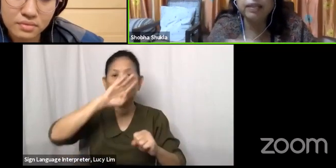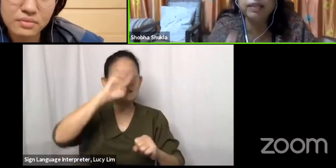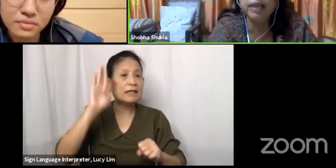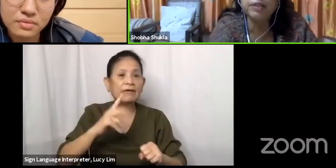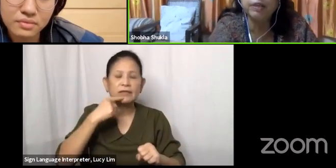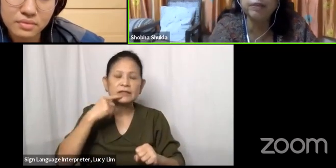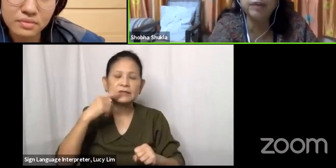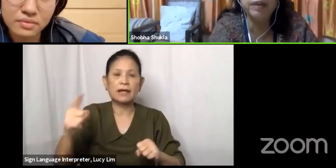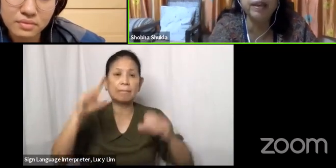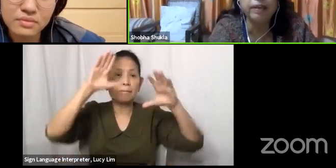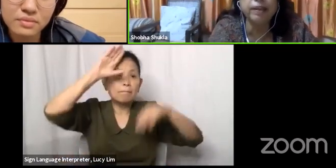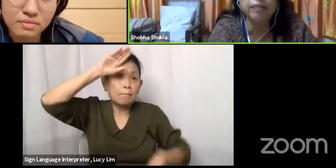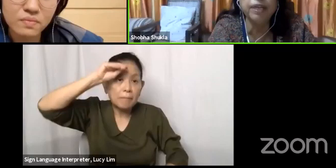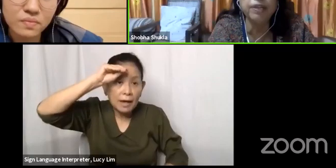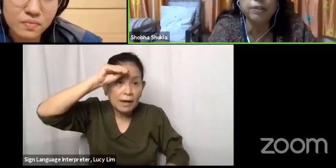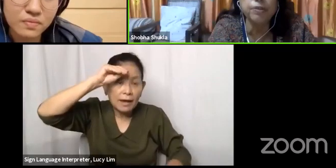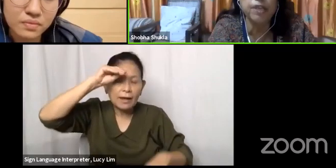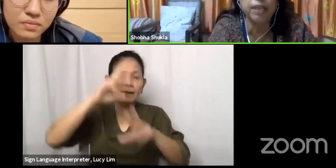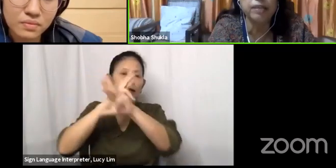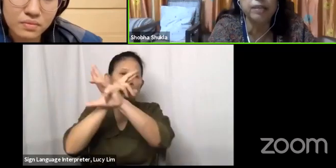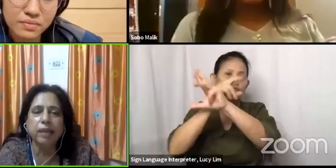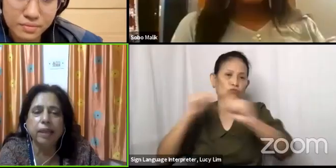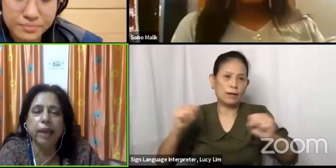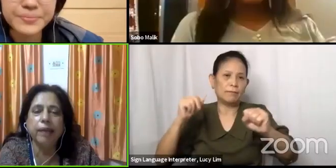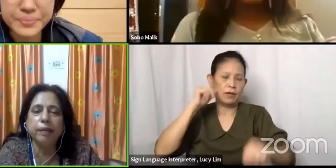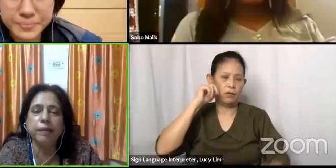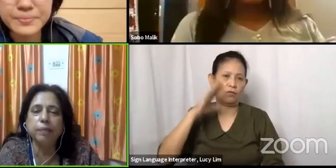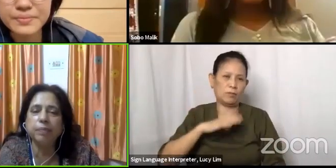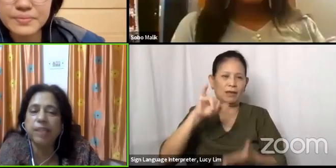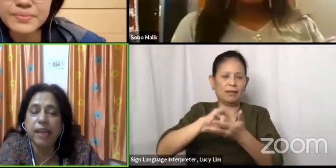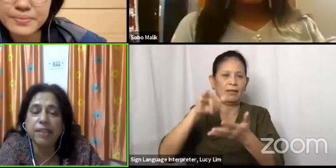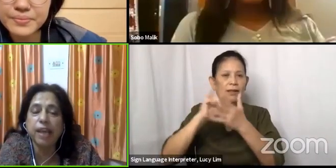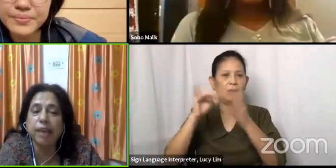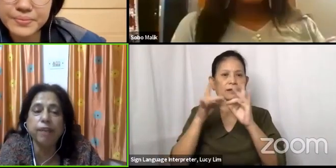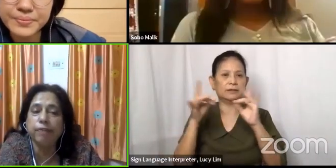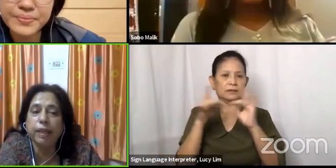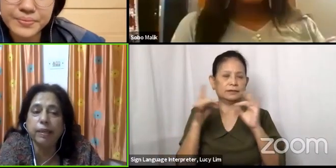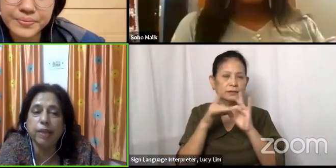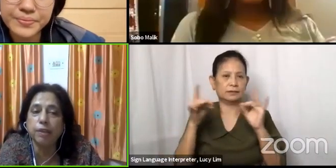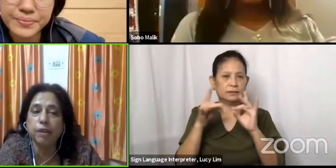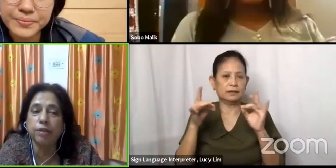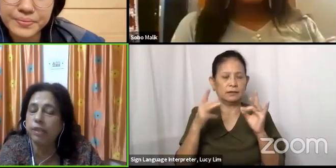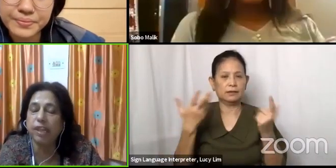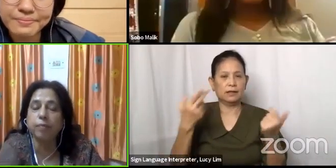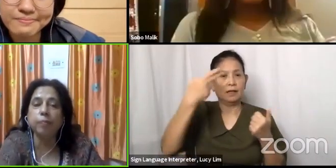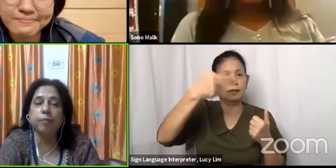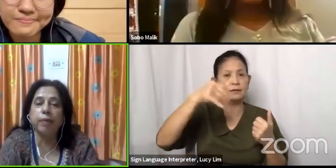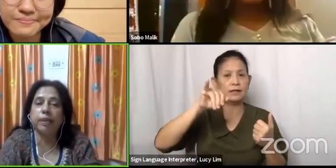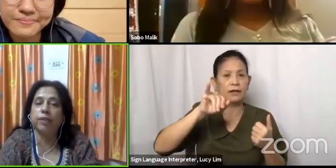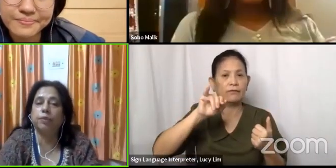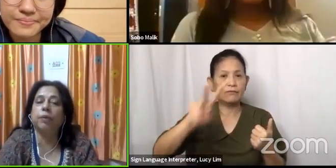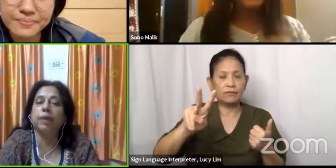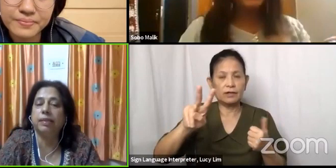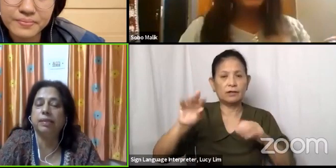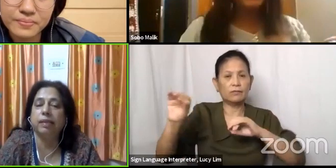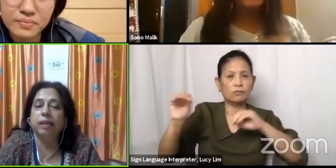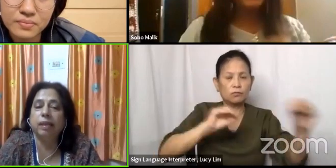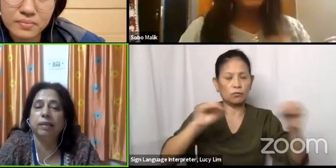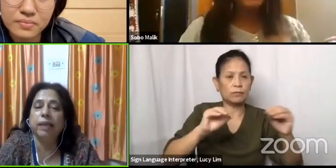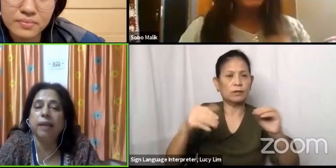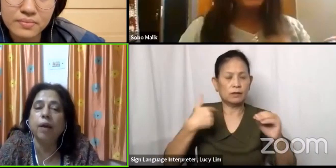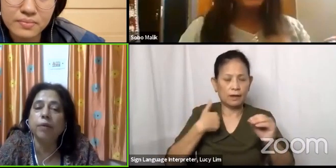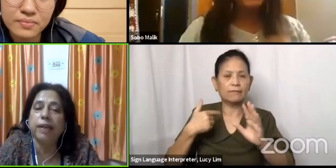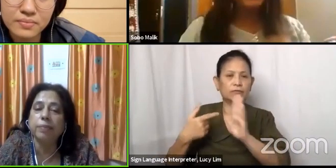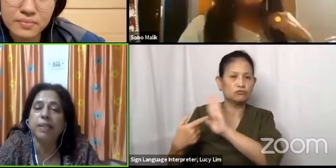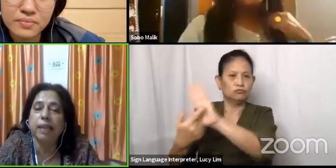I think that sort of a narrative needs to change. And the HIV field has also, HIV movement has shown us